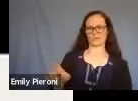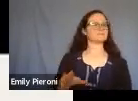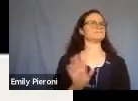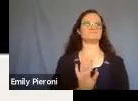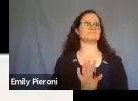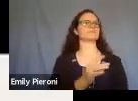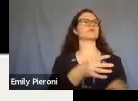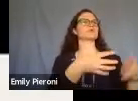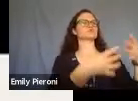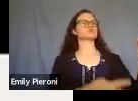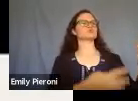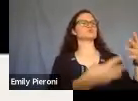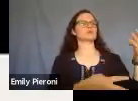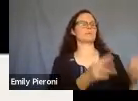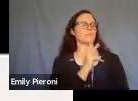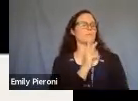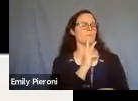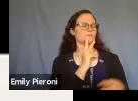is